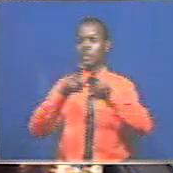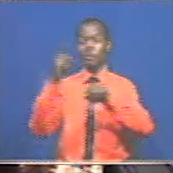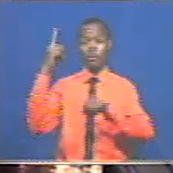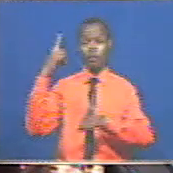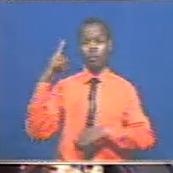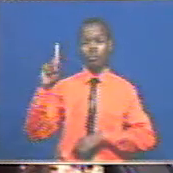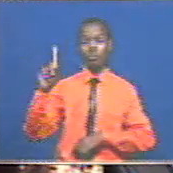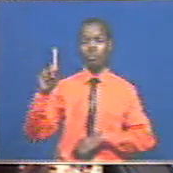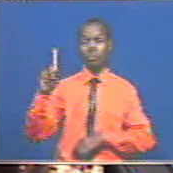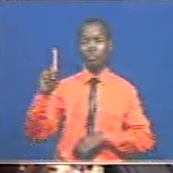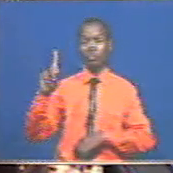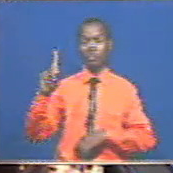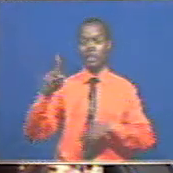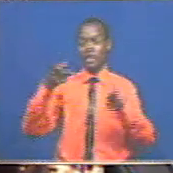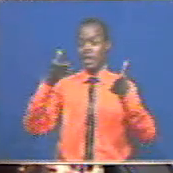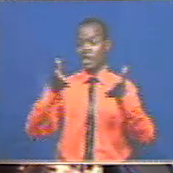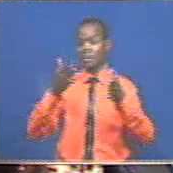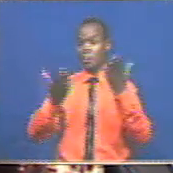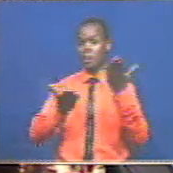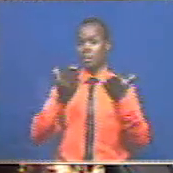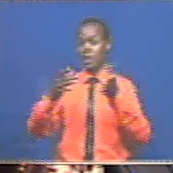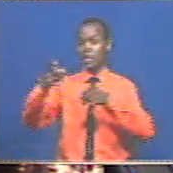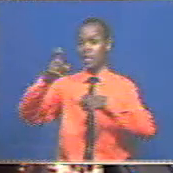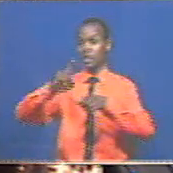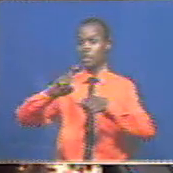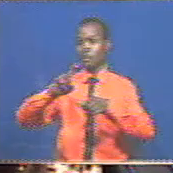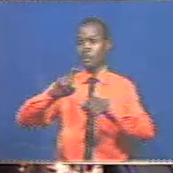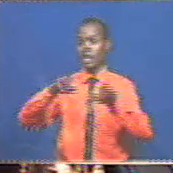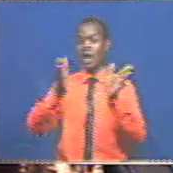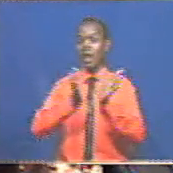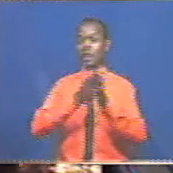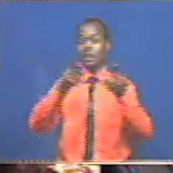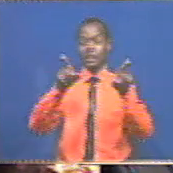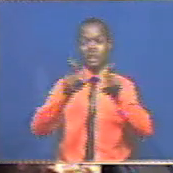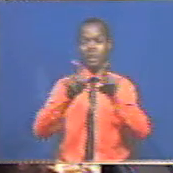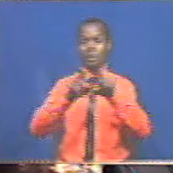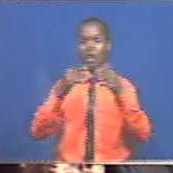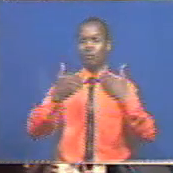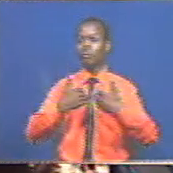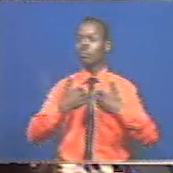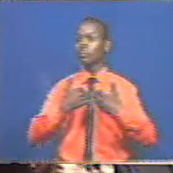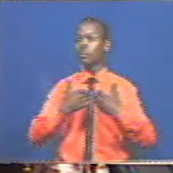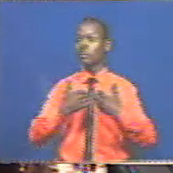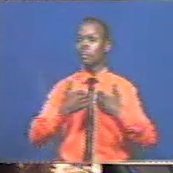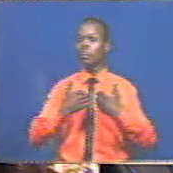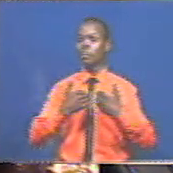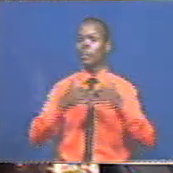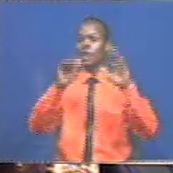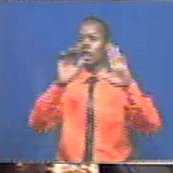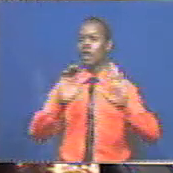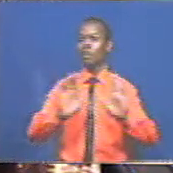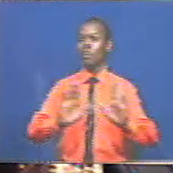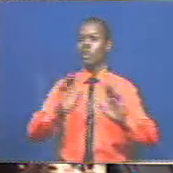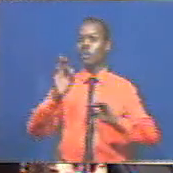bit that is this is a thing is the increase the visibility and also the the importance of